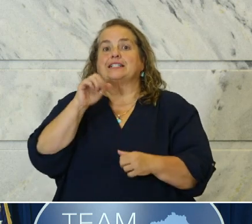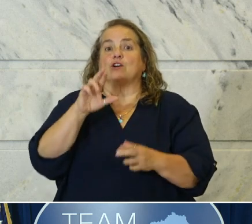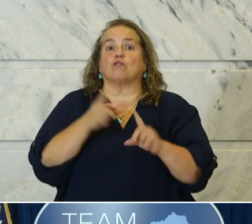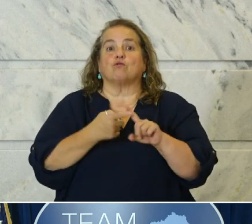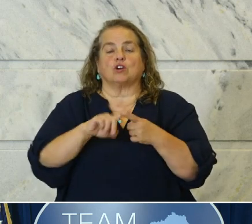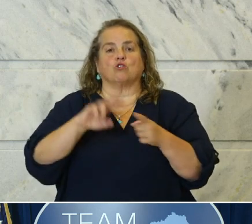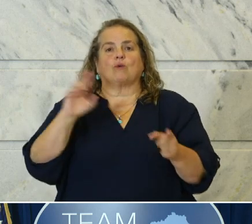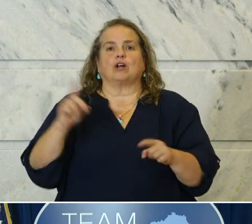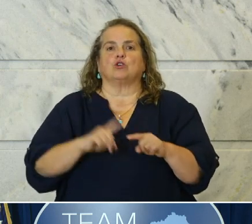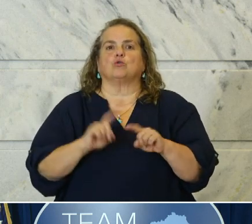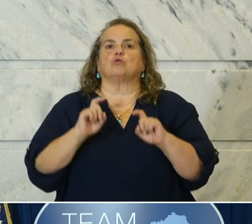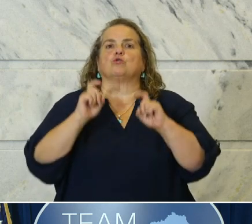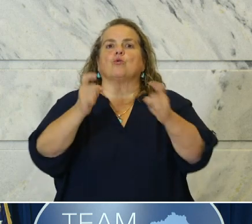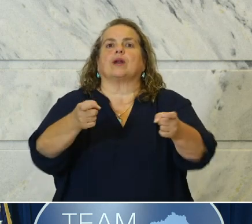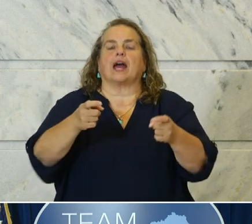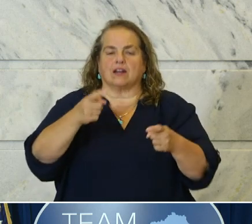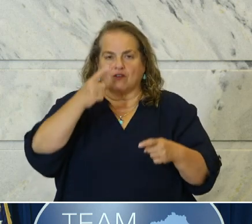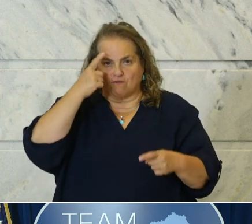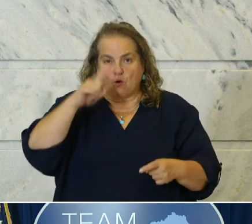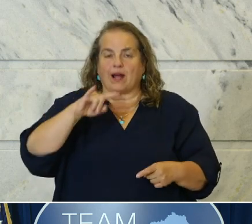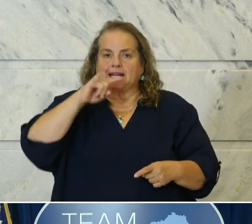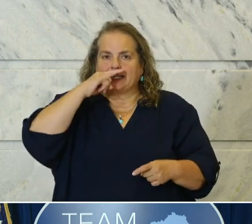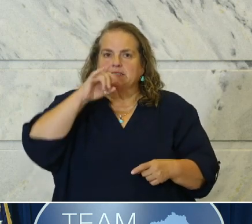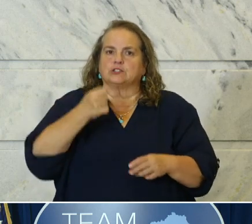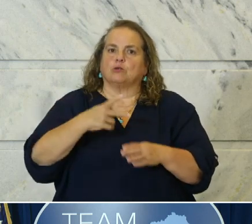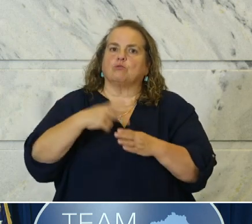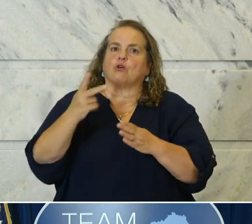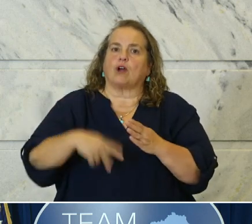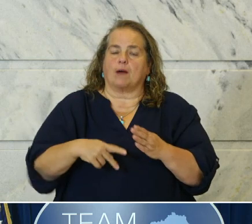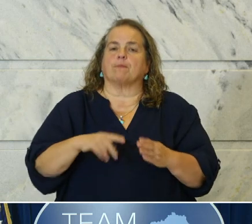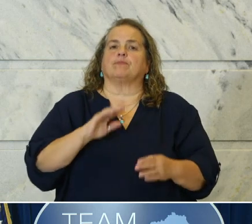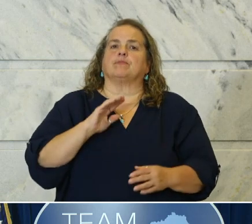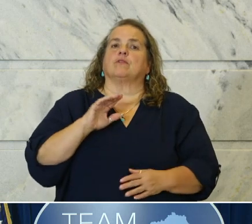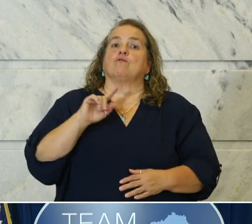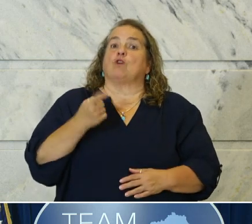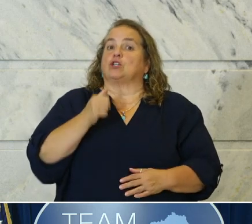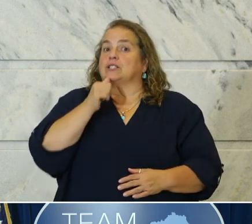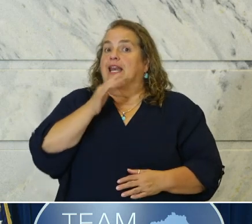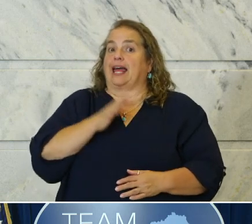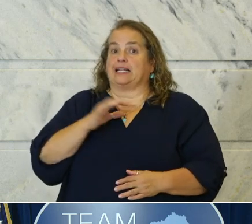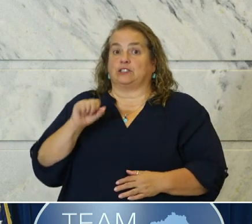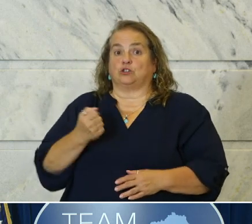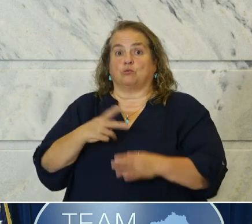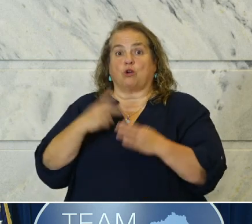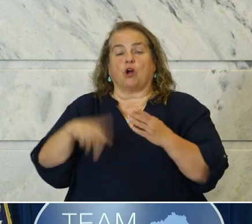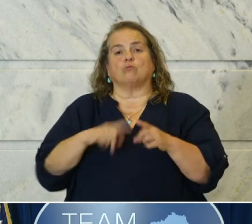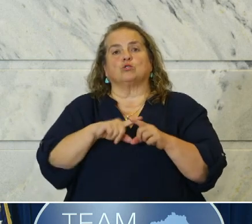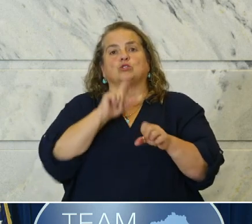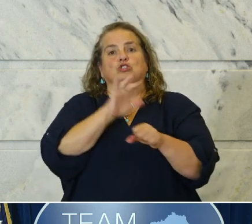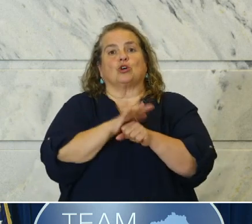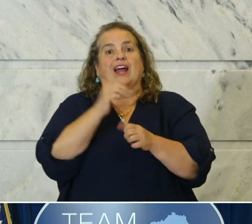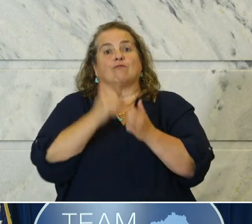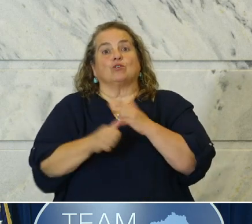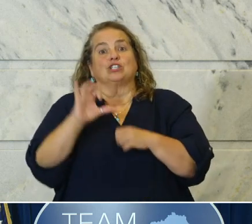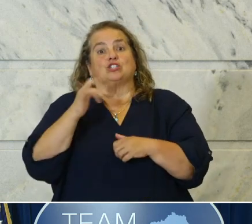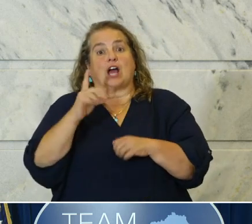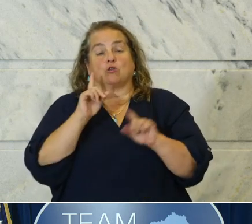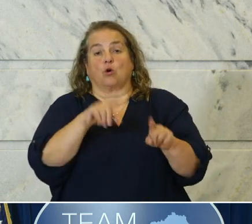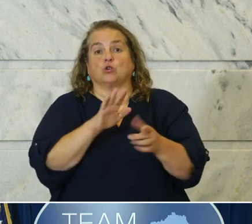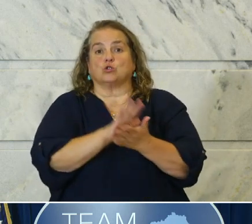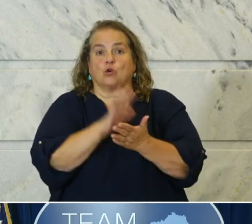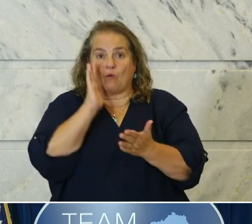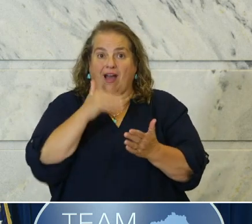donate to the Covering for Kids program. This is the First Lady's program in ensuring that every child going to school will have a